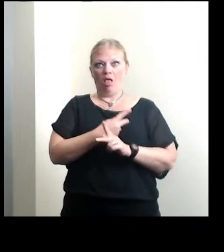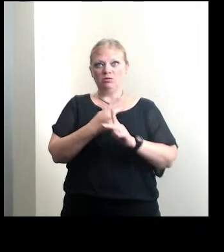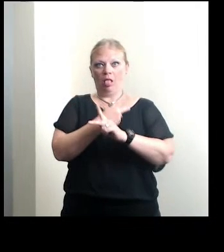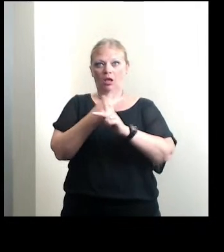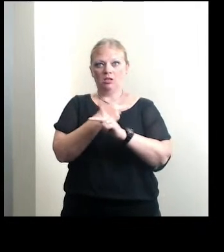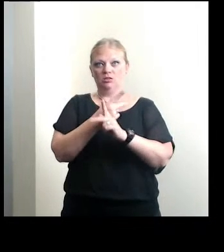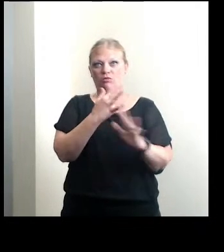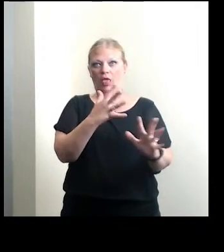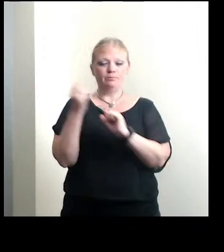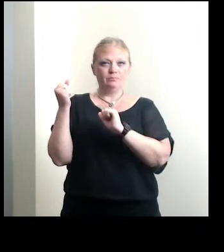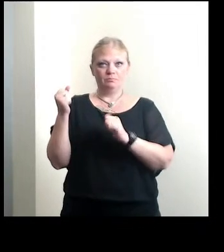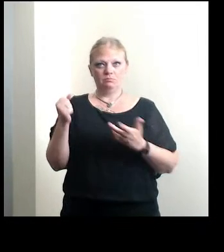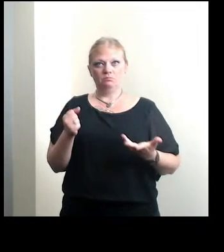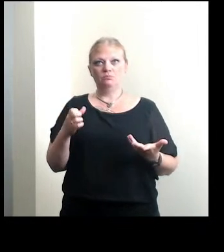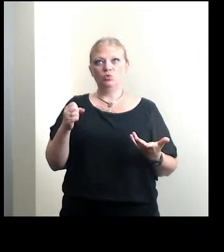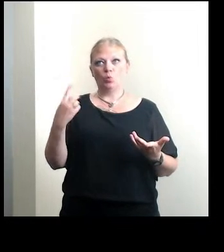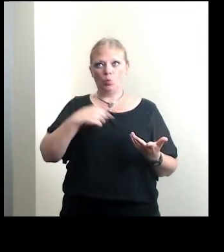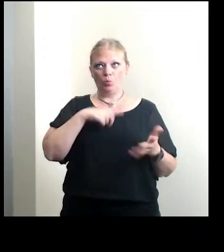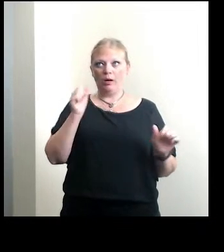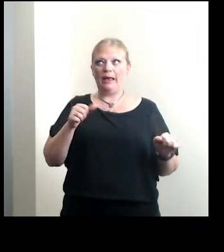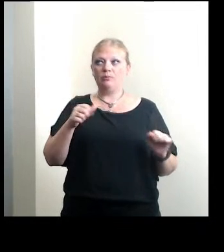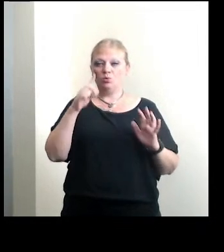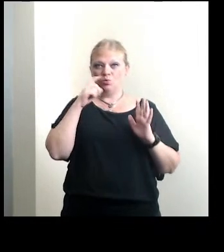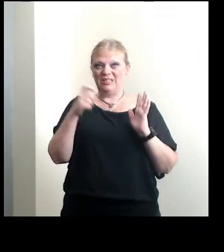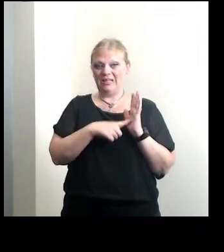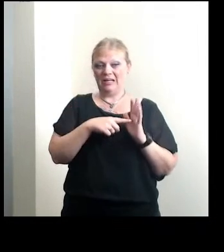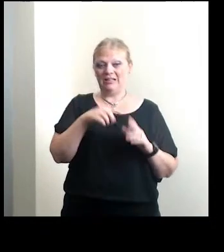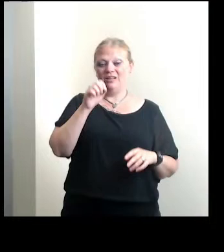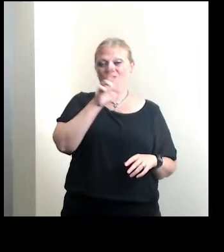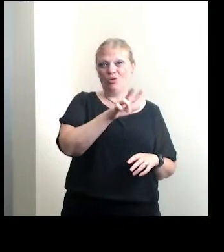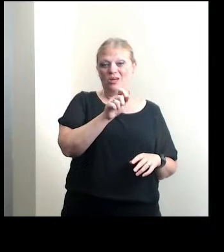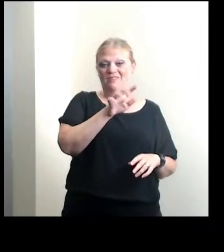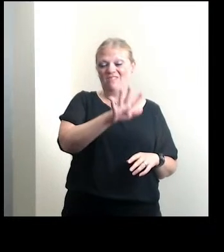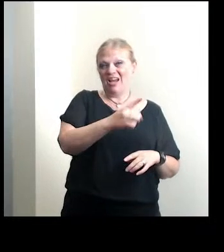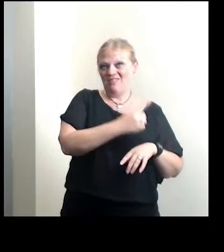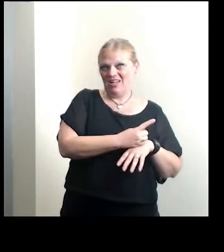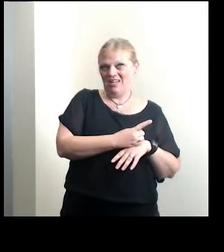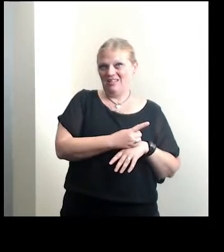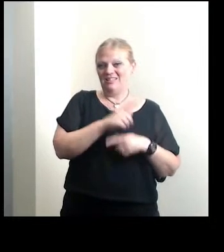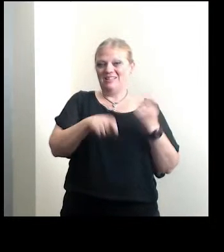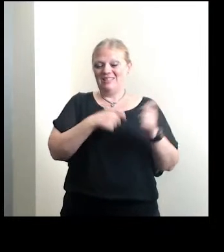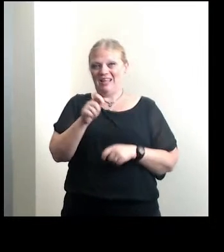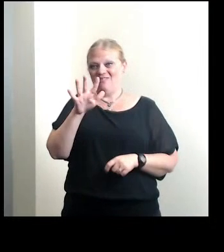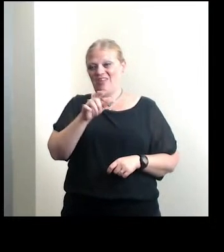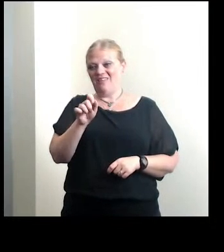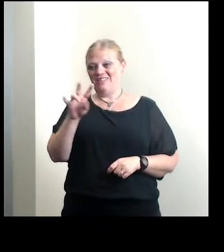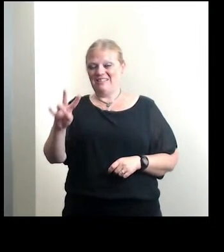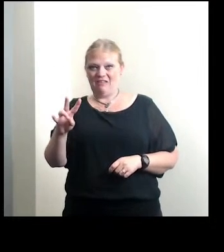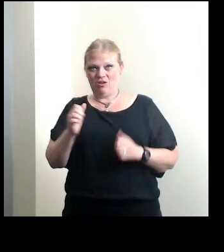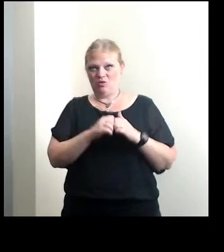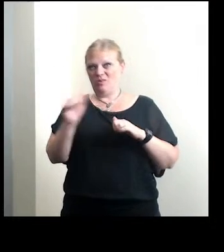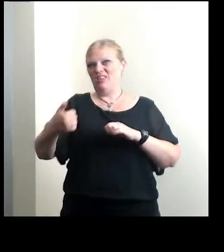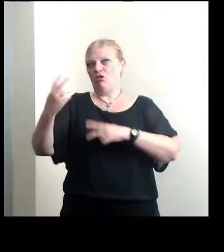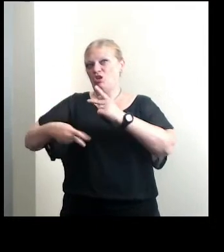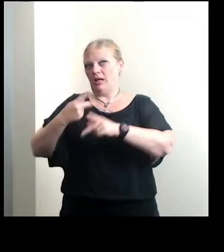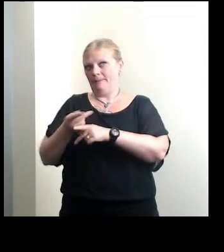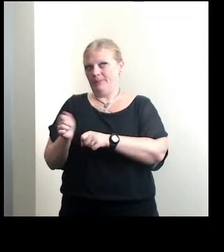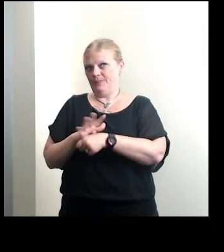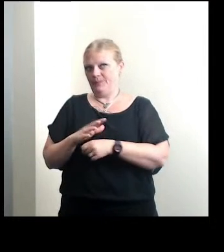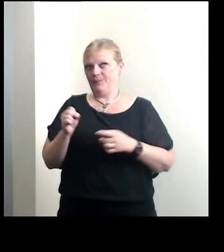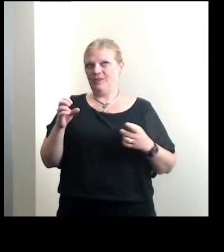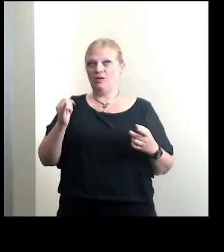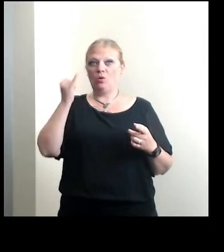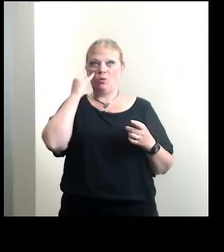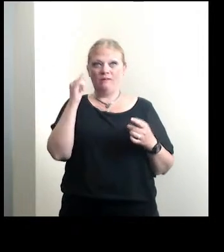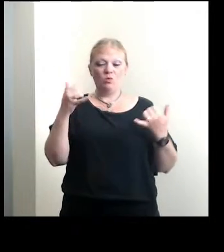very rapidly. And so we're able to detect it in 3 to 5 days instead of 5 to 7 days with the other variant strains. So if we